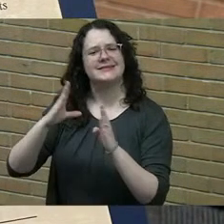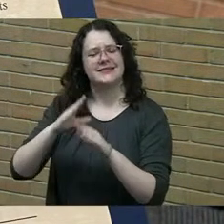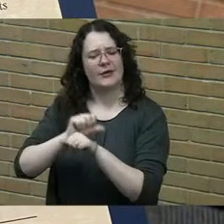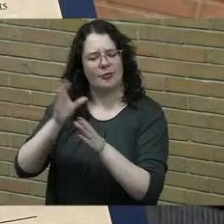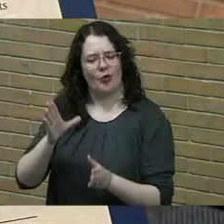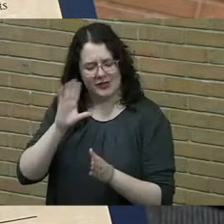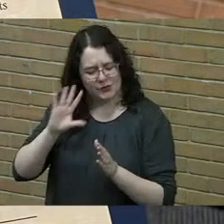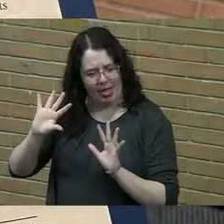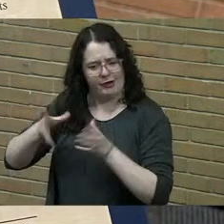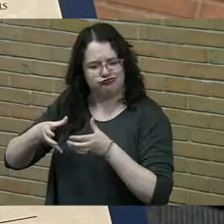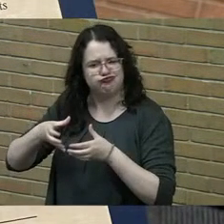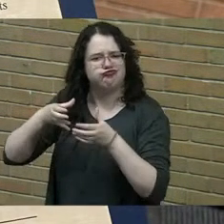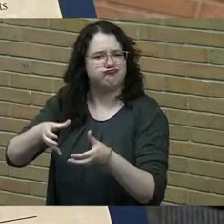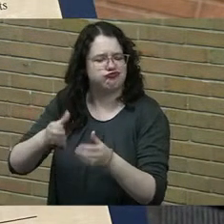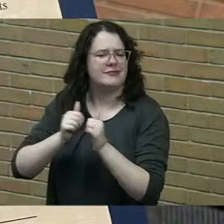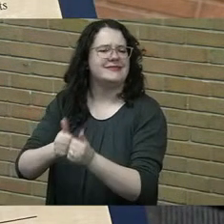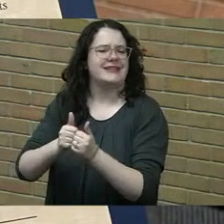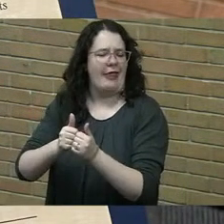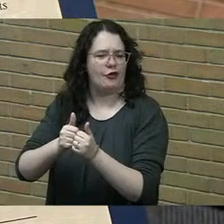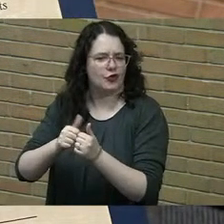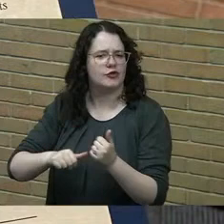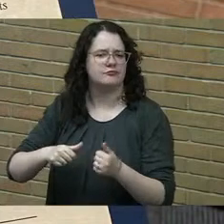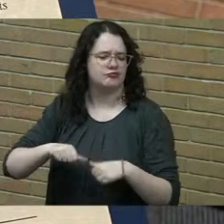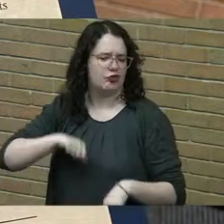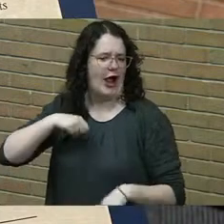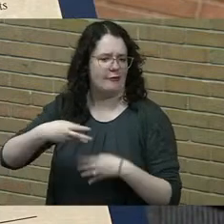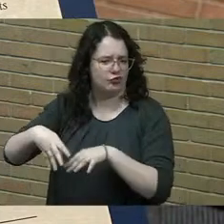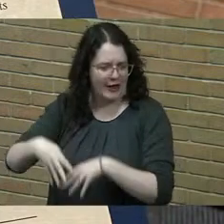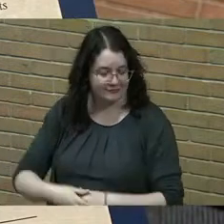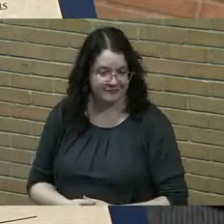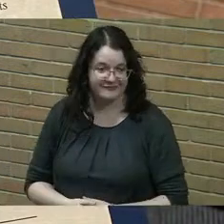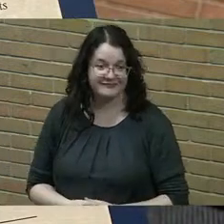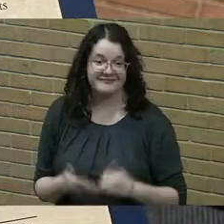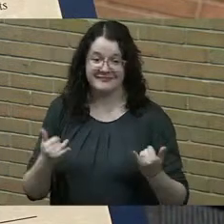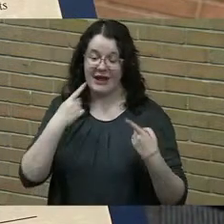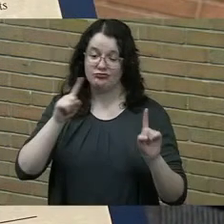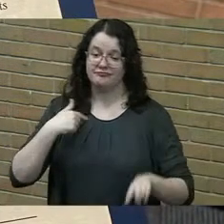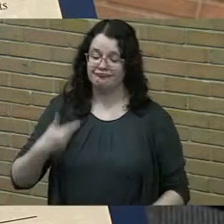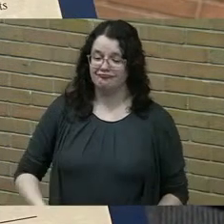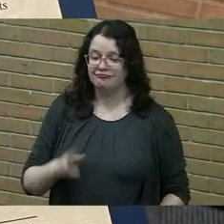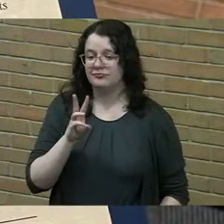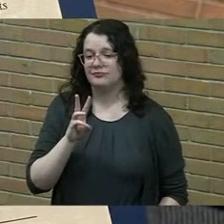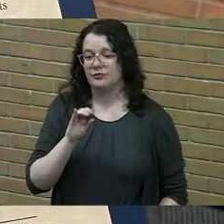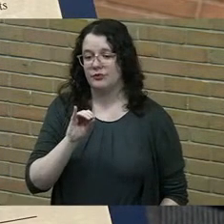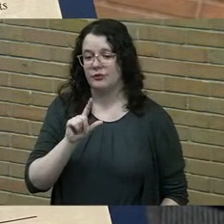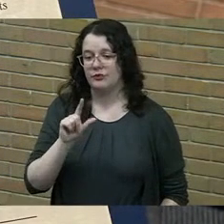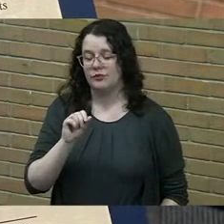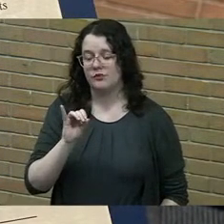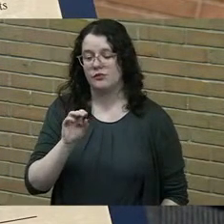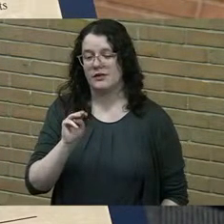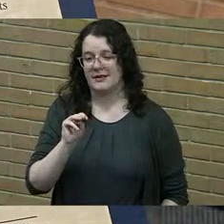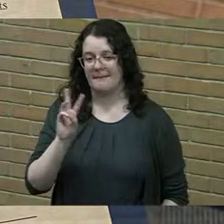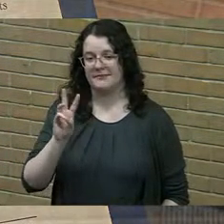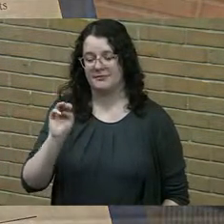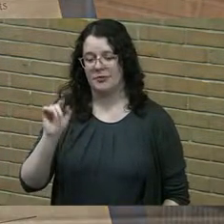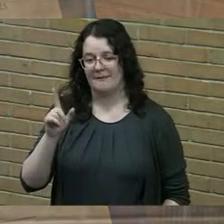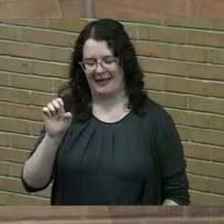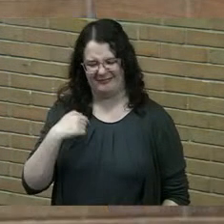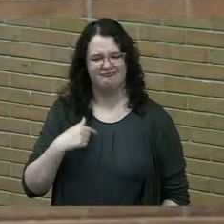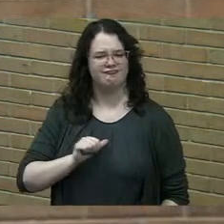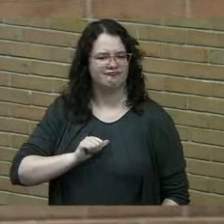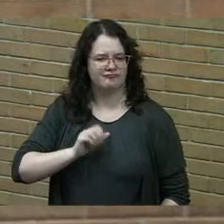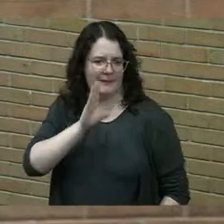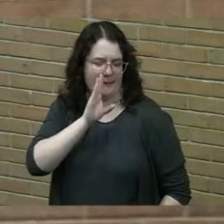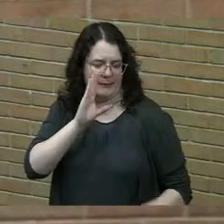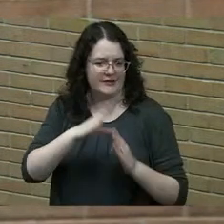Pride Parade. Now therefore be it proclaimed that I, William W. Maley, Brighton Town Supervisor, and the members of our